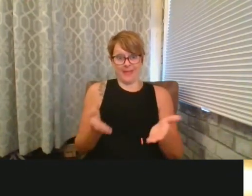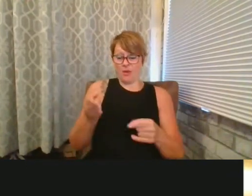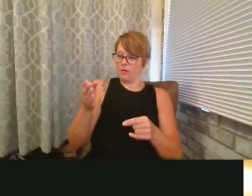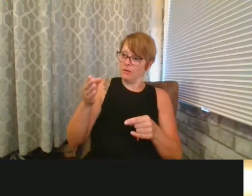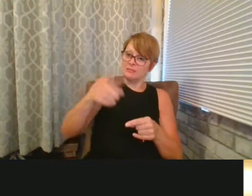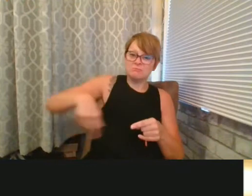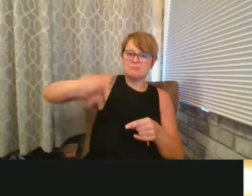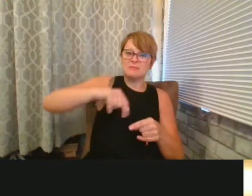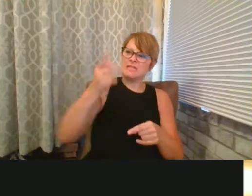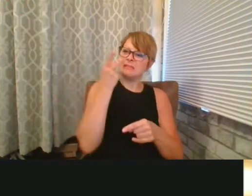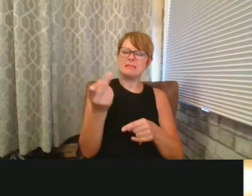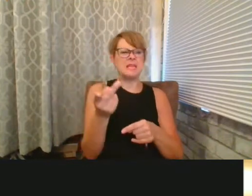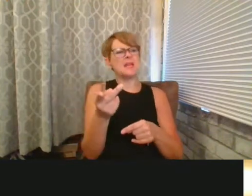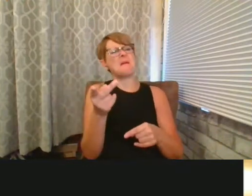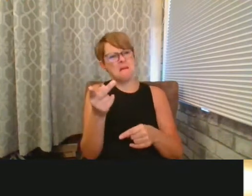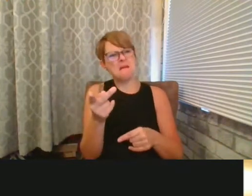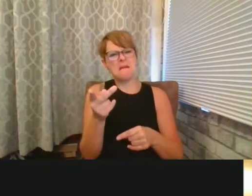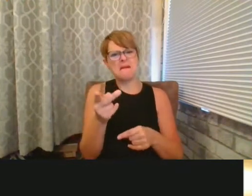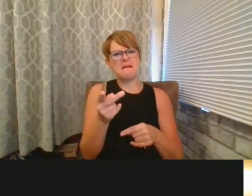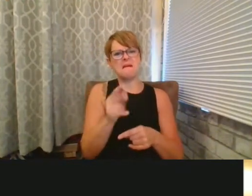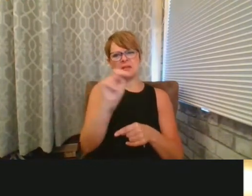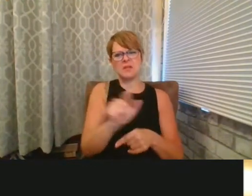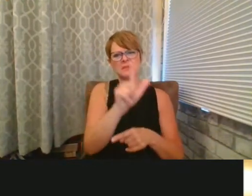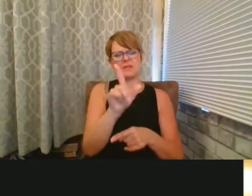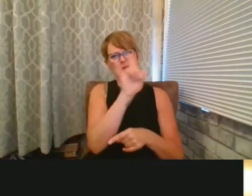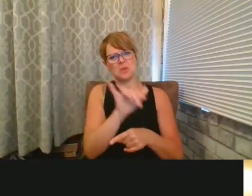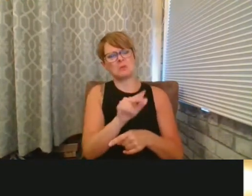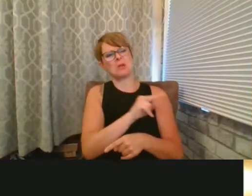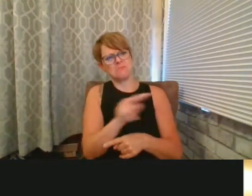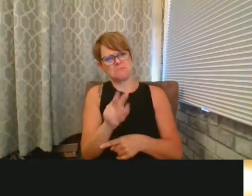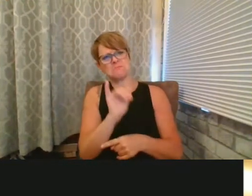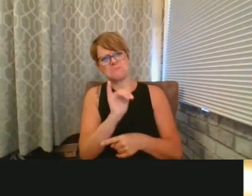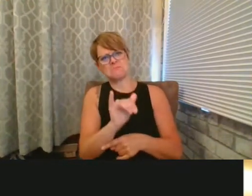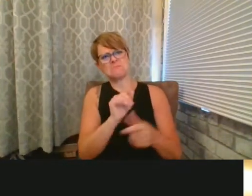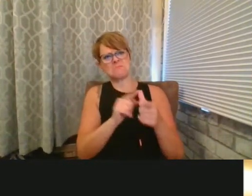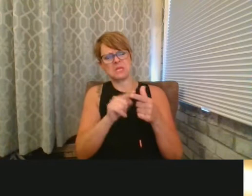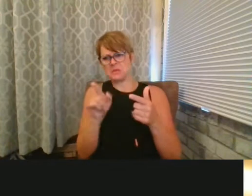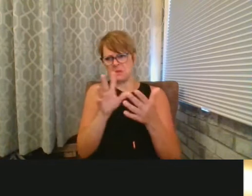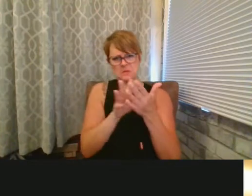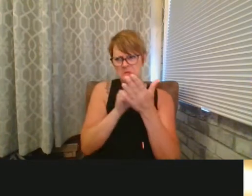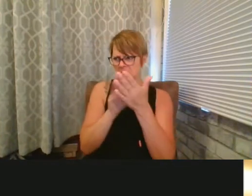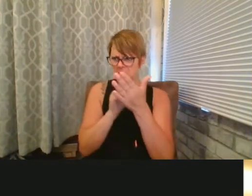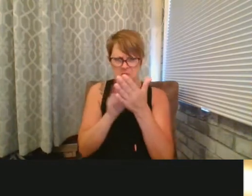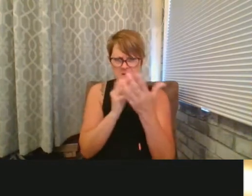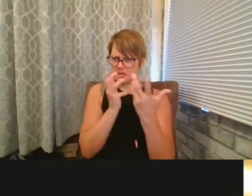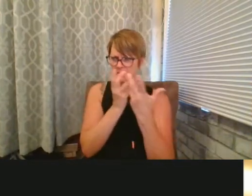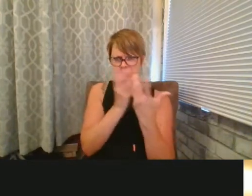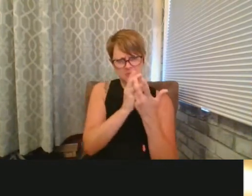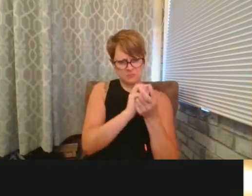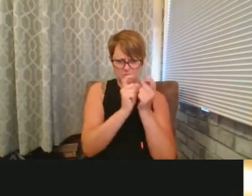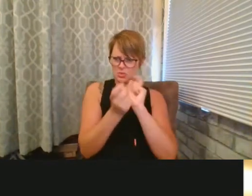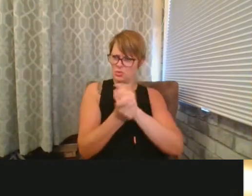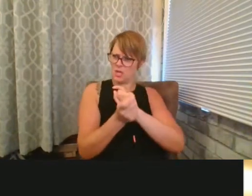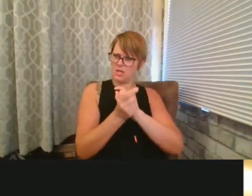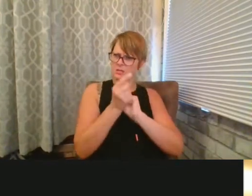things are like, they learn them, then they adapt them, then change them to their own kind of liking. So